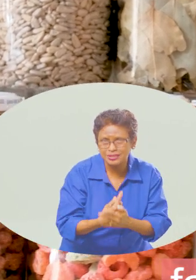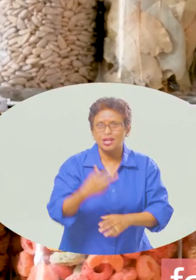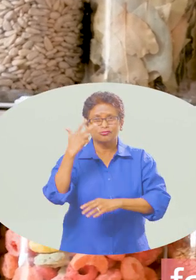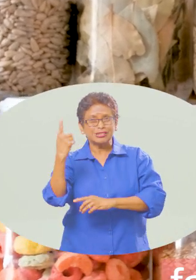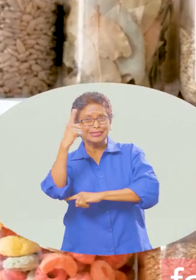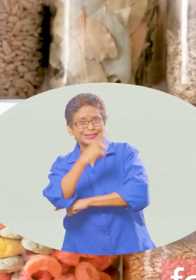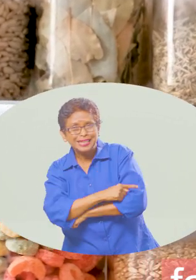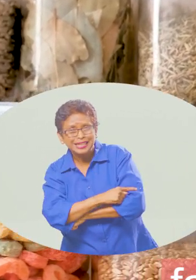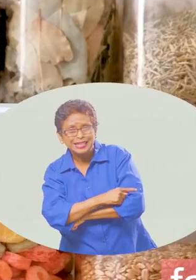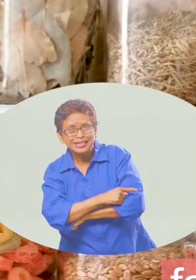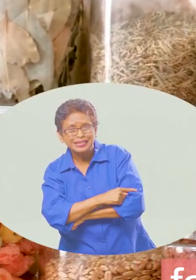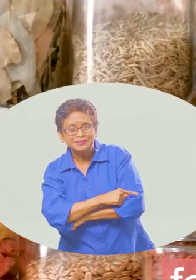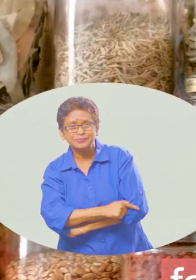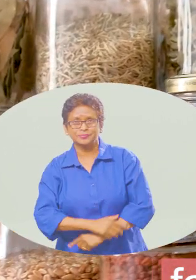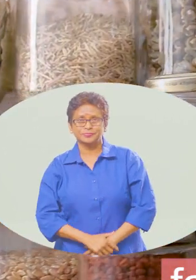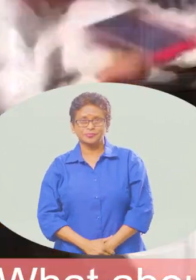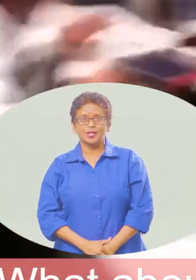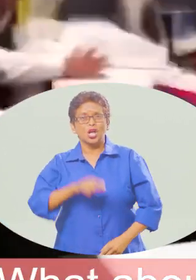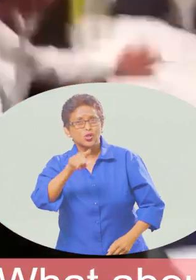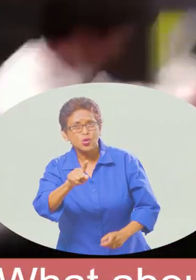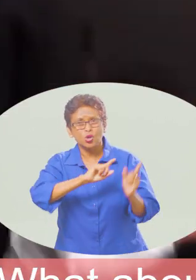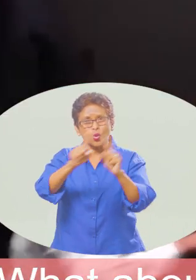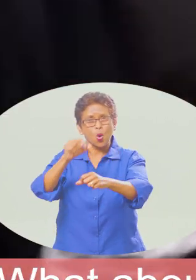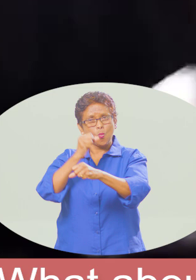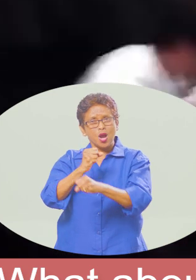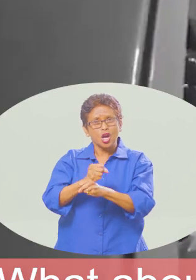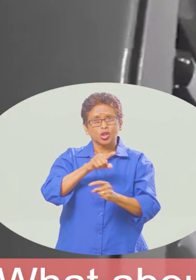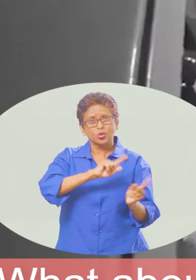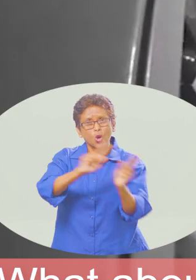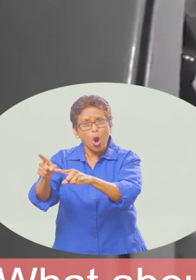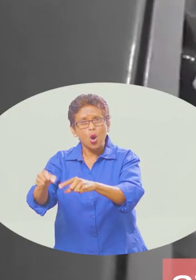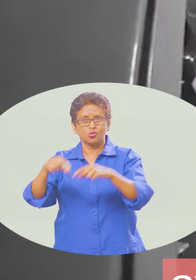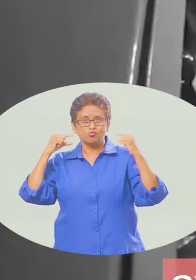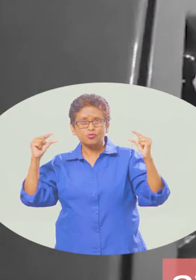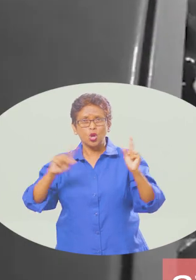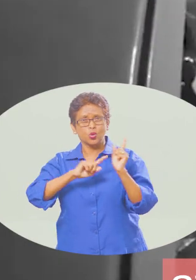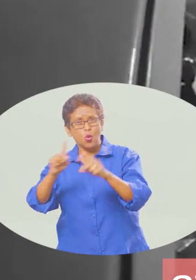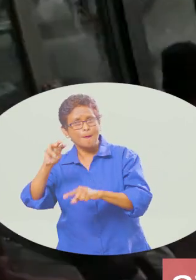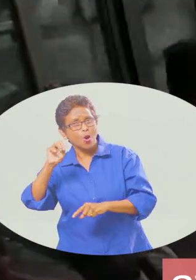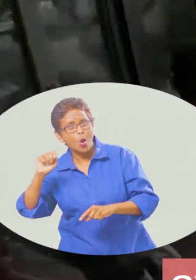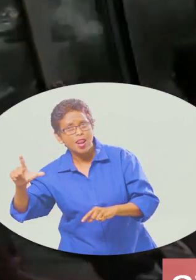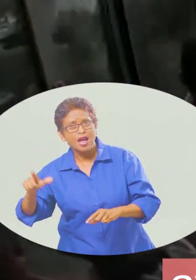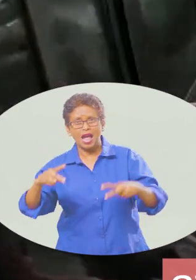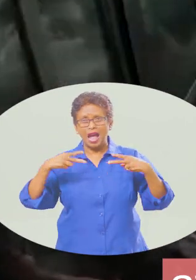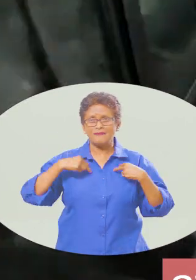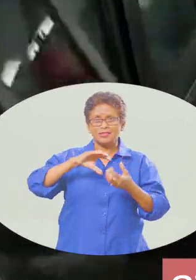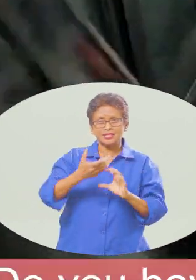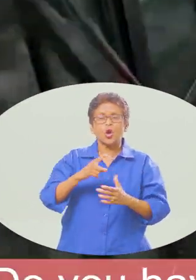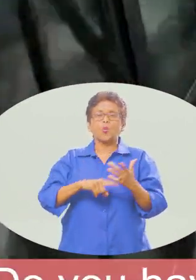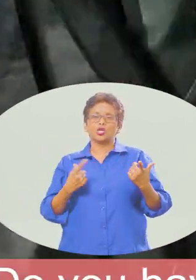least 72 hours or 3 days? What about if a disaster occurs when you're at work, at the supermarket, or at the